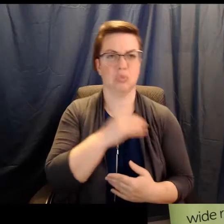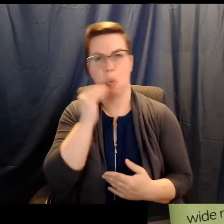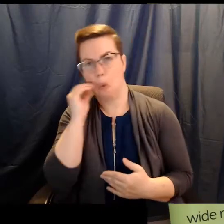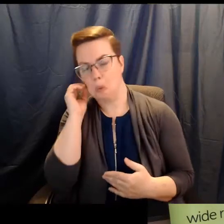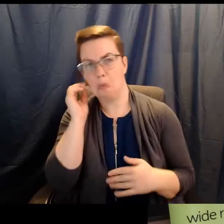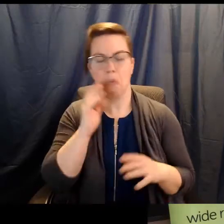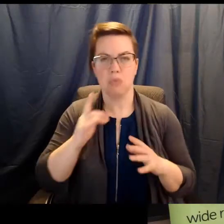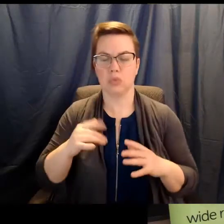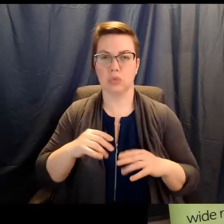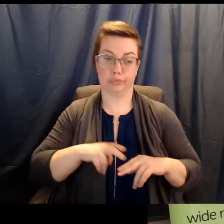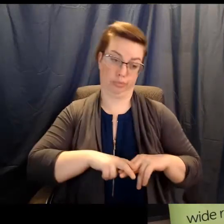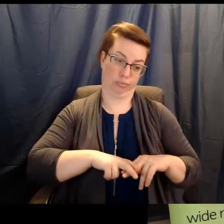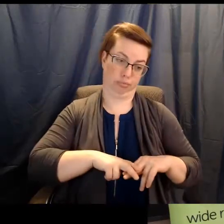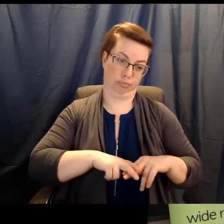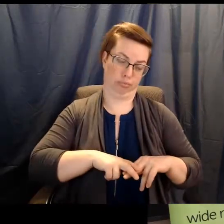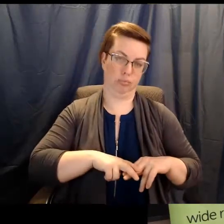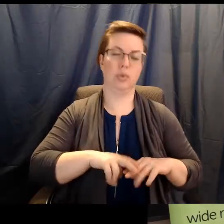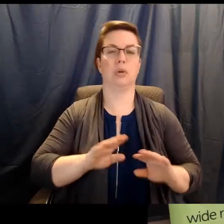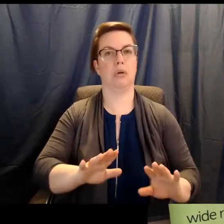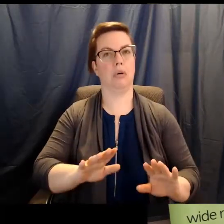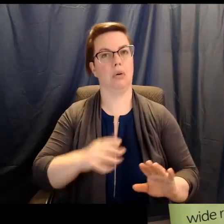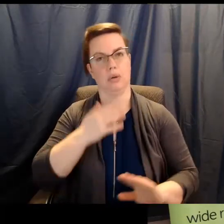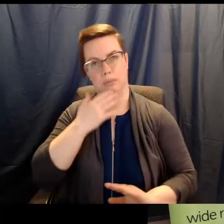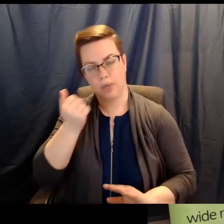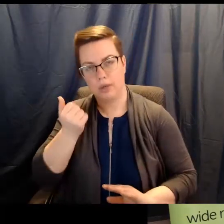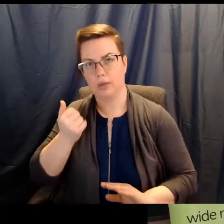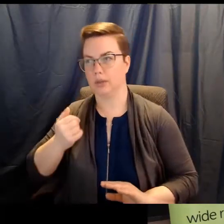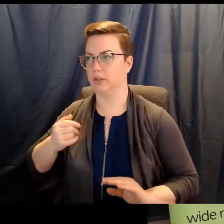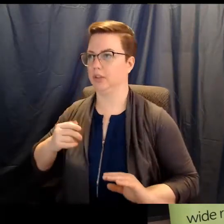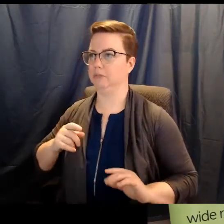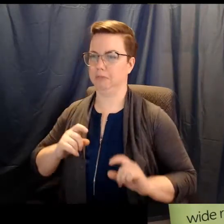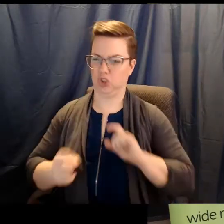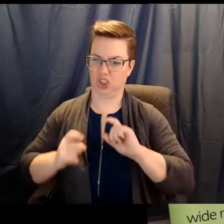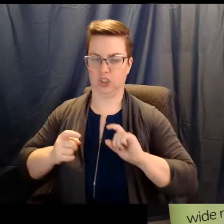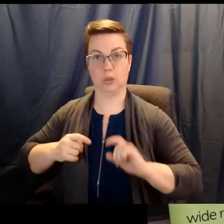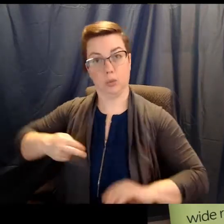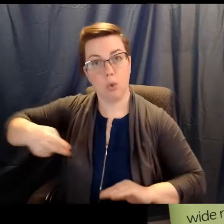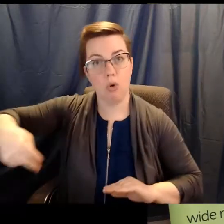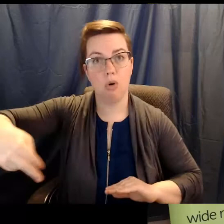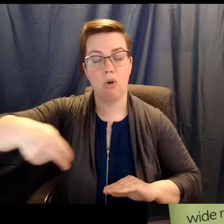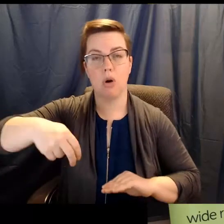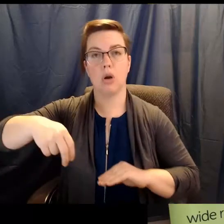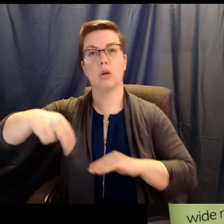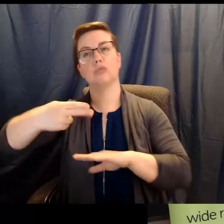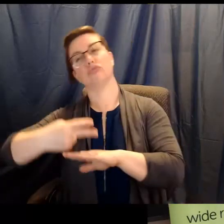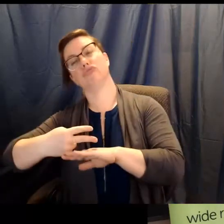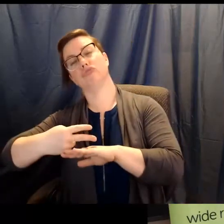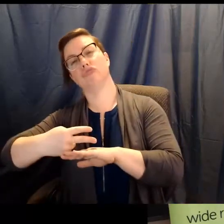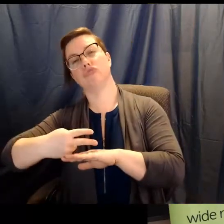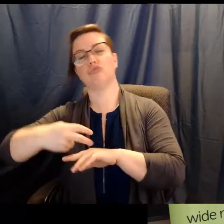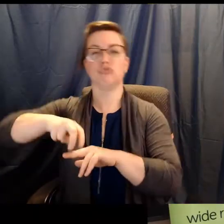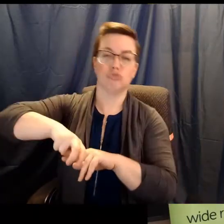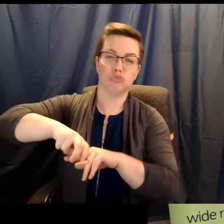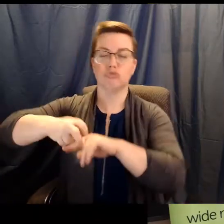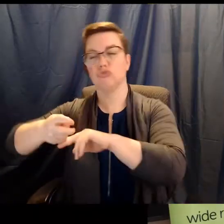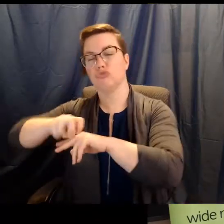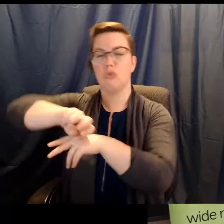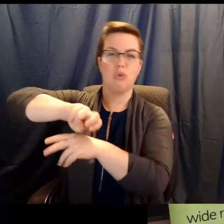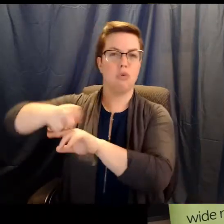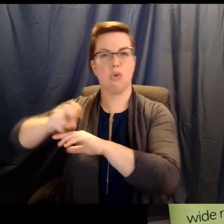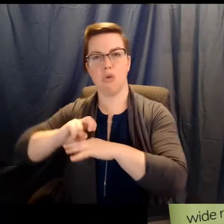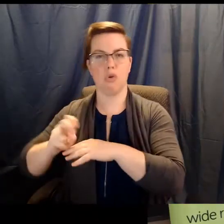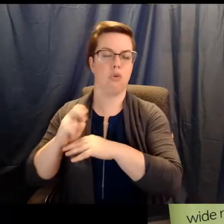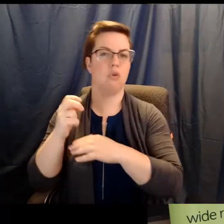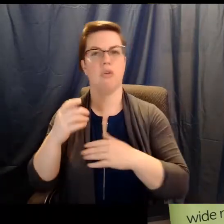changing position is the best way to get more comfortable. And in a close second, or even tied for first,